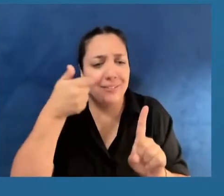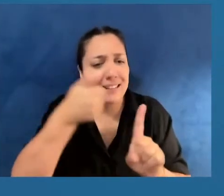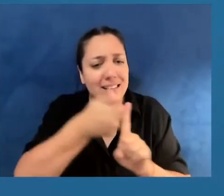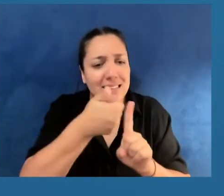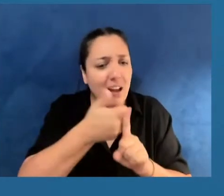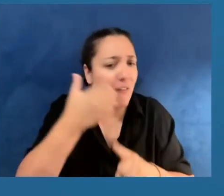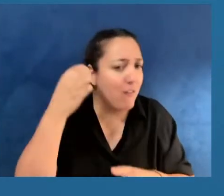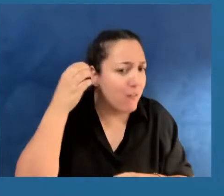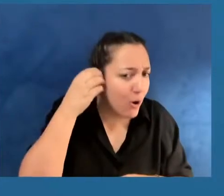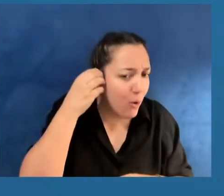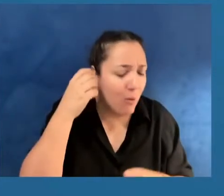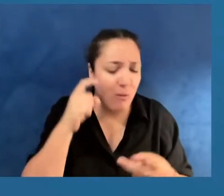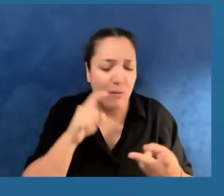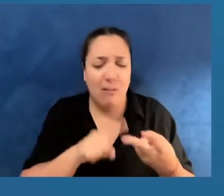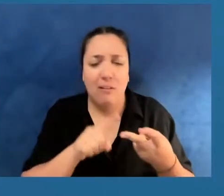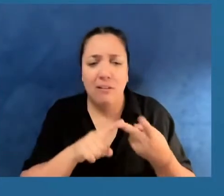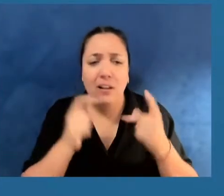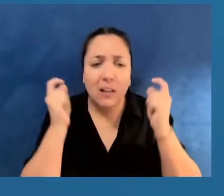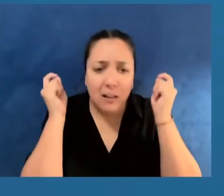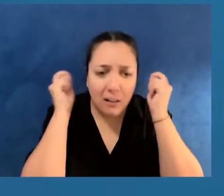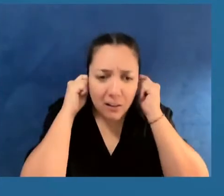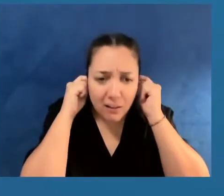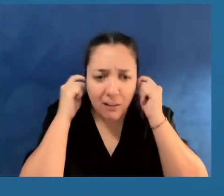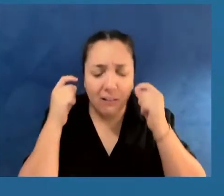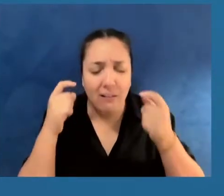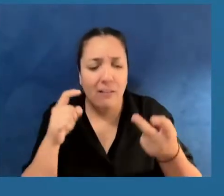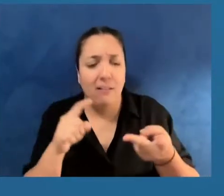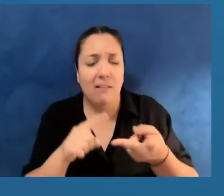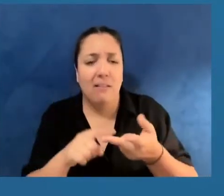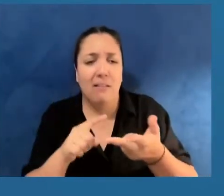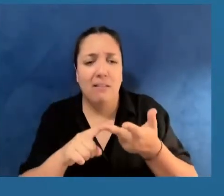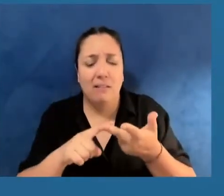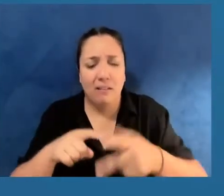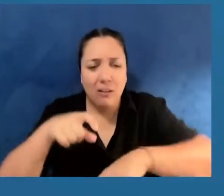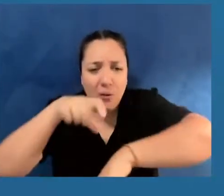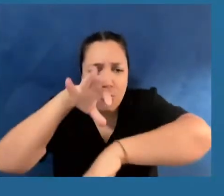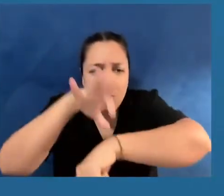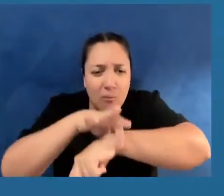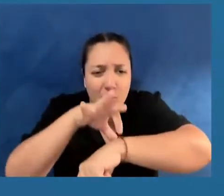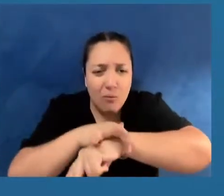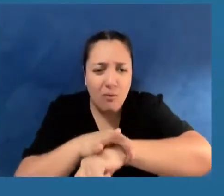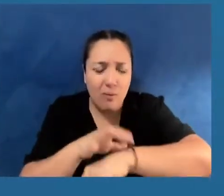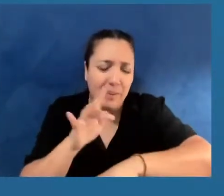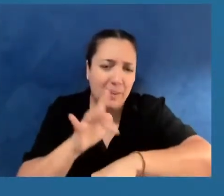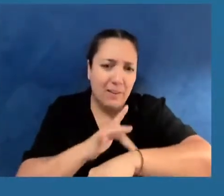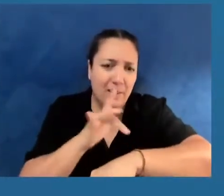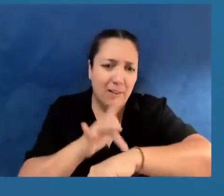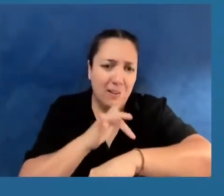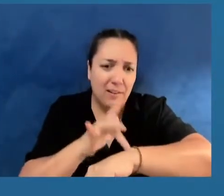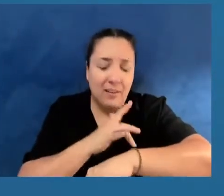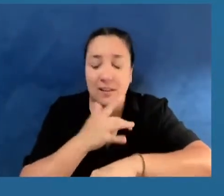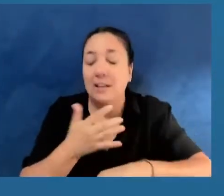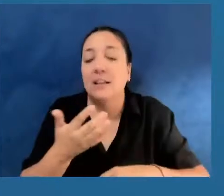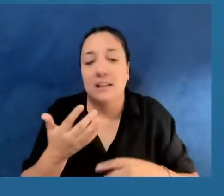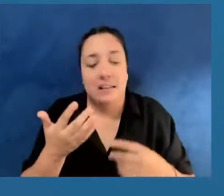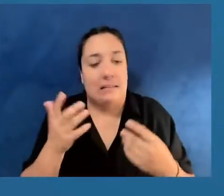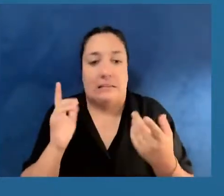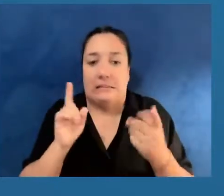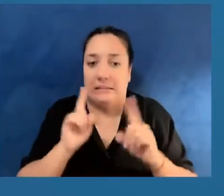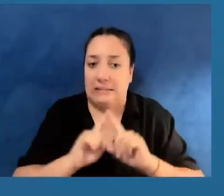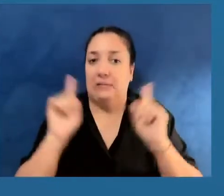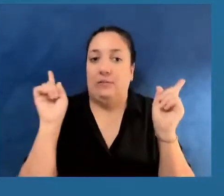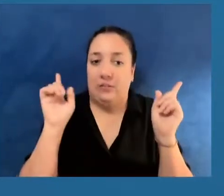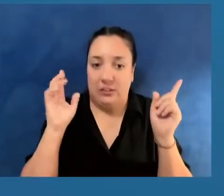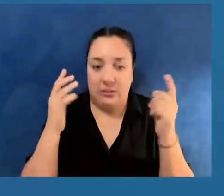earbuds or smartwatches. It's a different world now compared to what it had been previously, and it's not for the better.